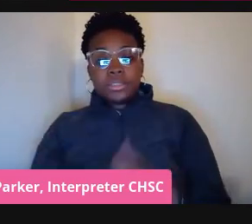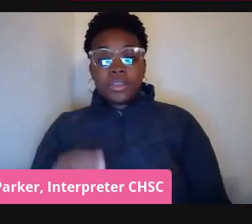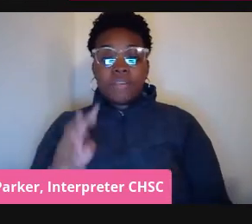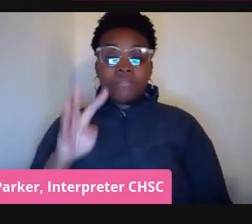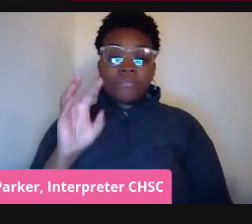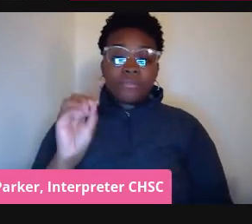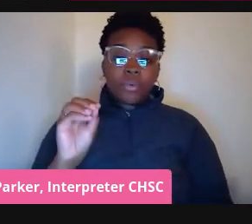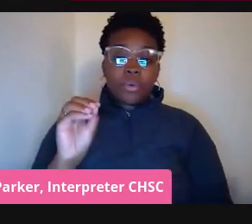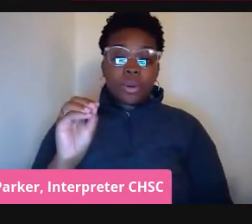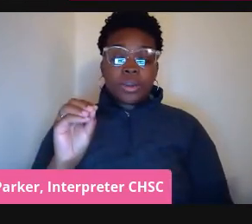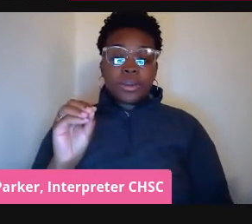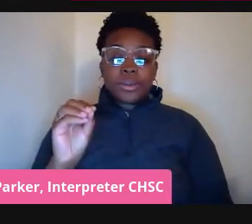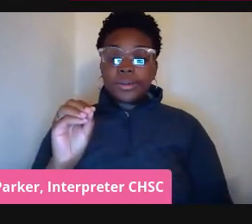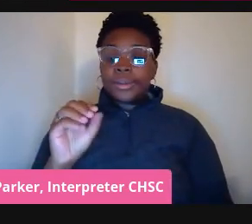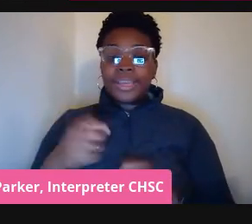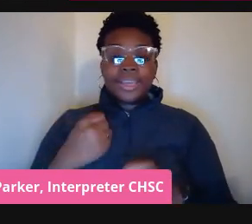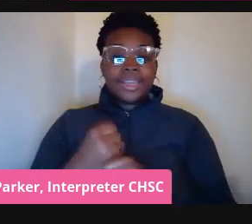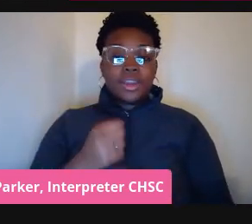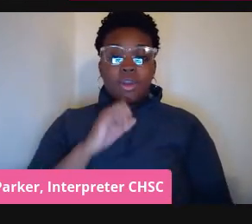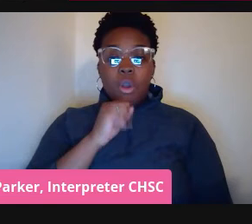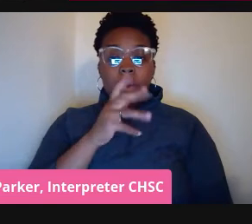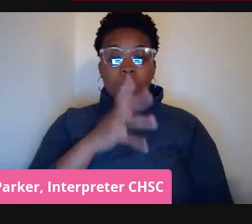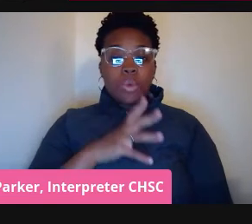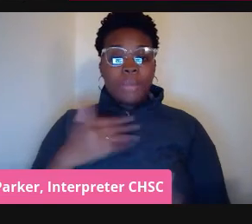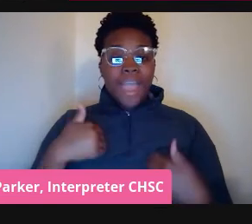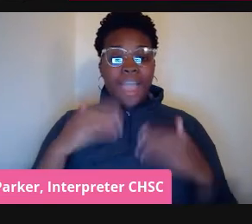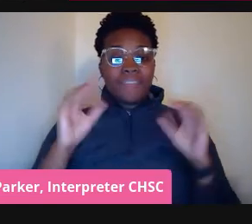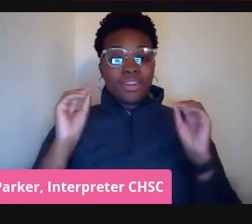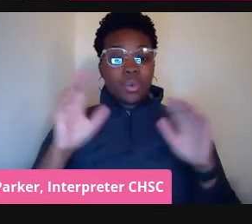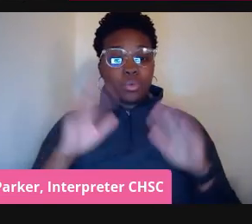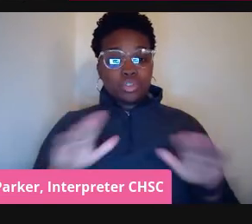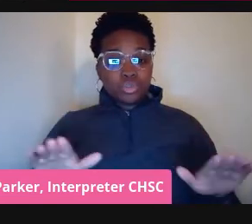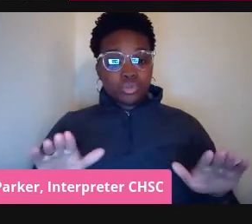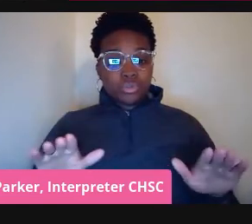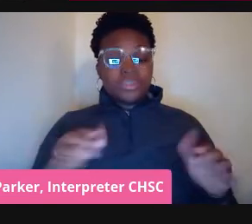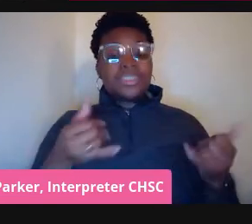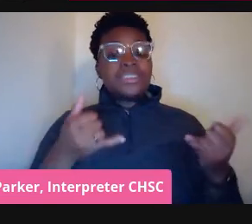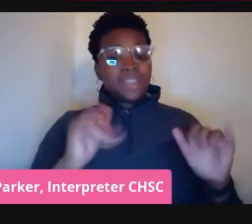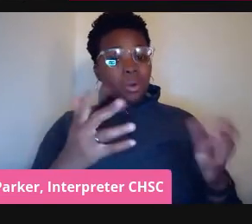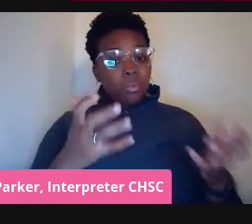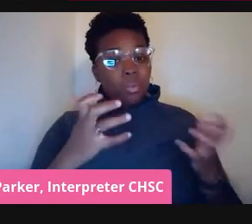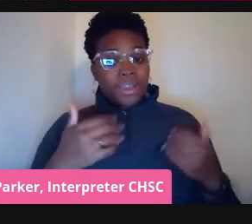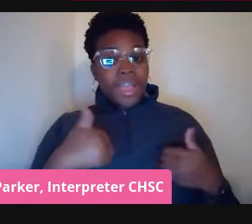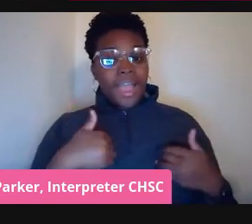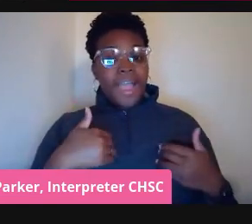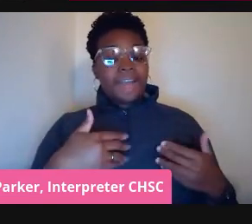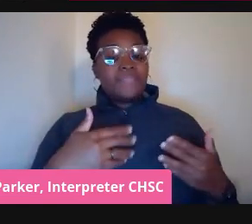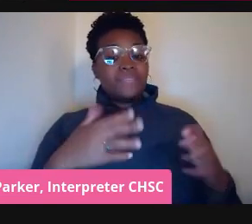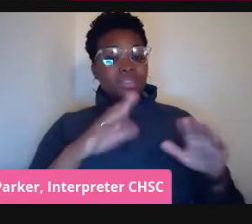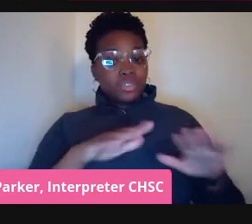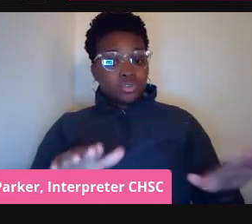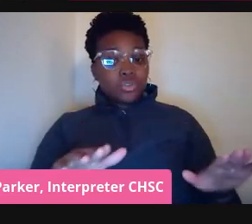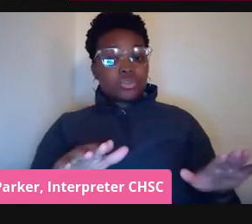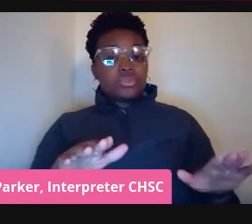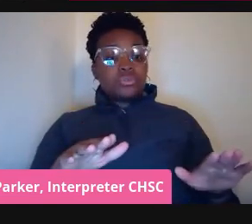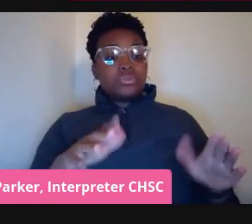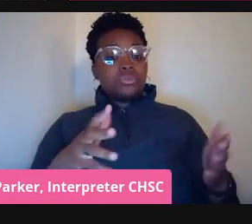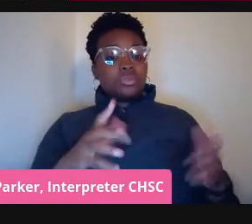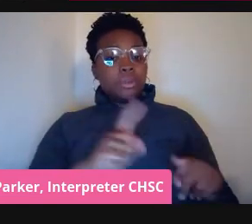have a myomectomy and has no children and still wants to and wants to know how I did it, how I'm still